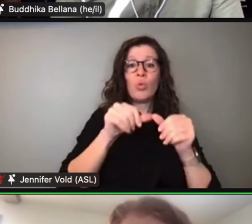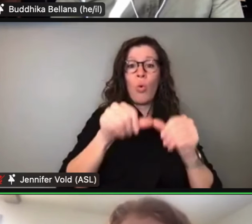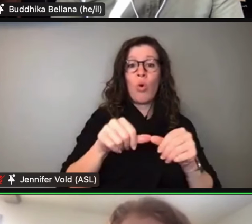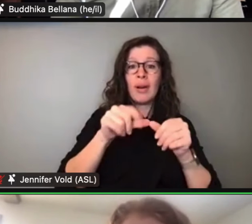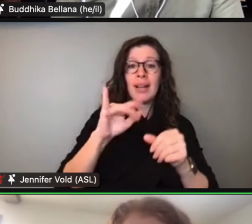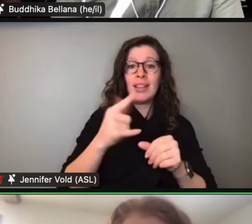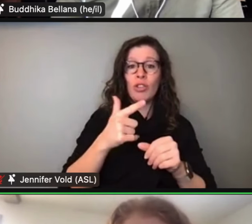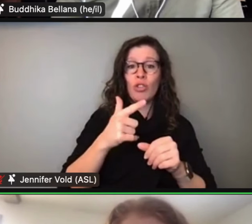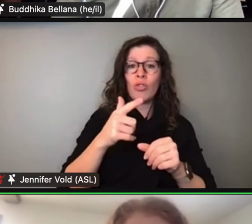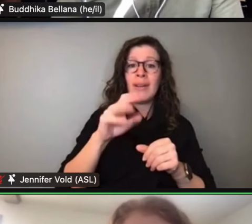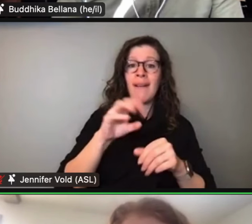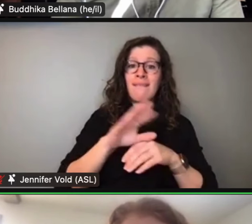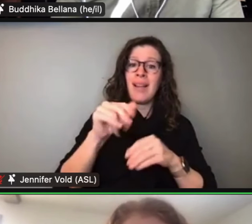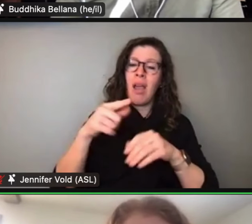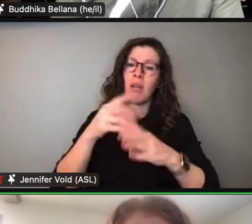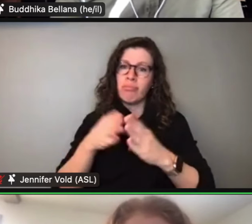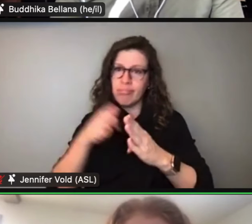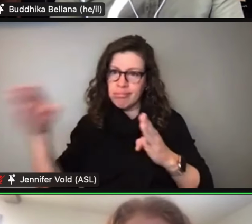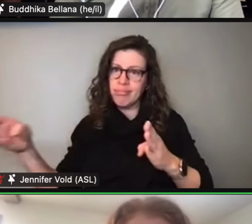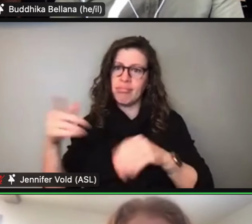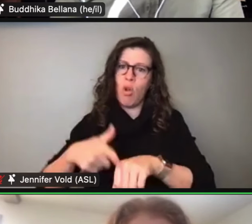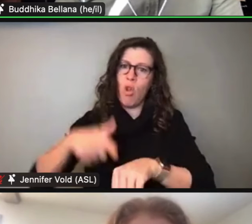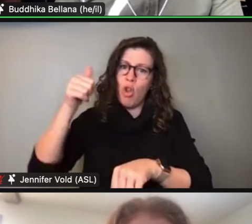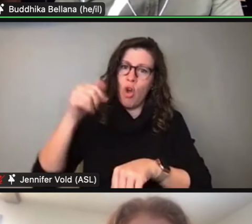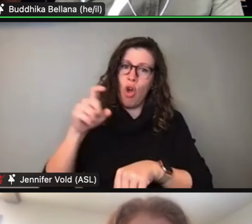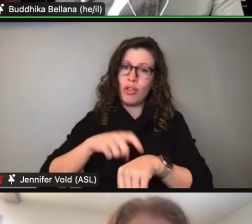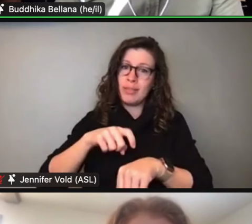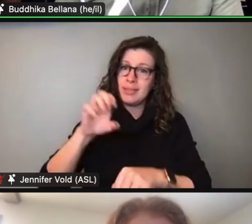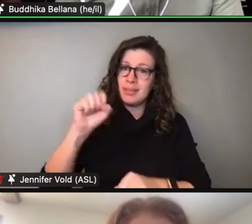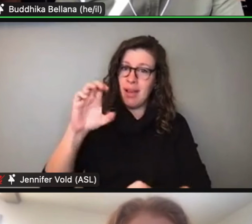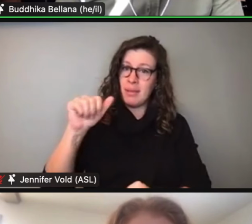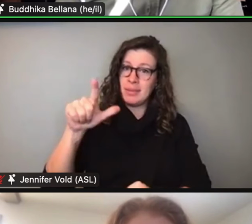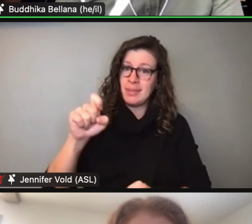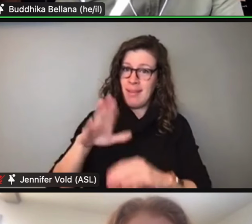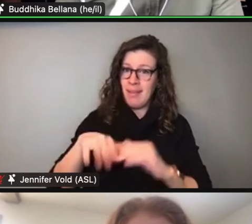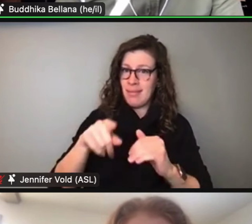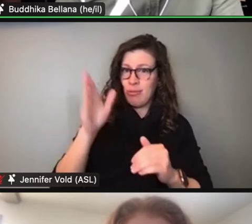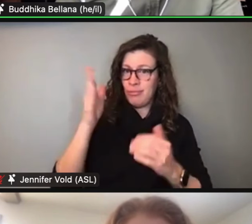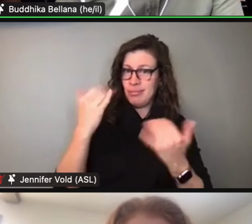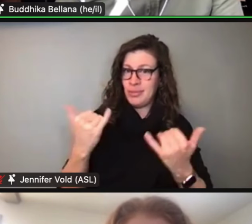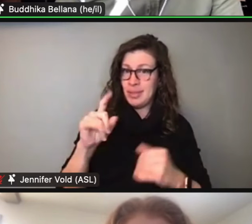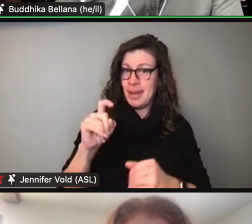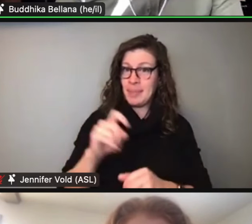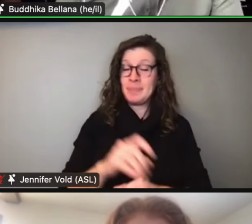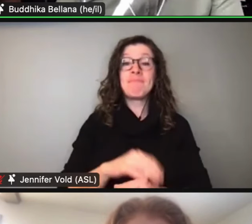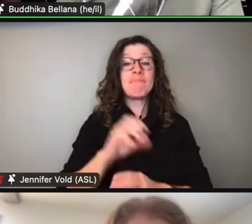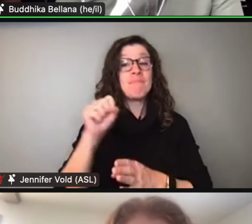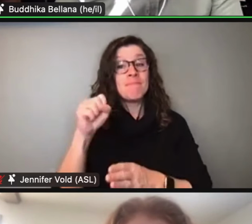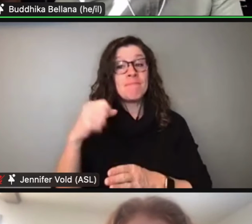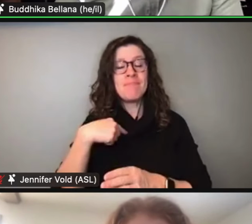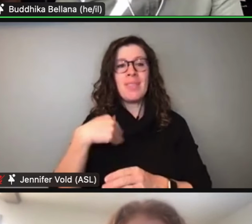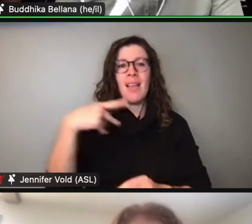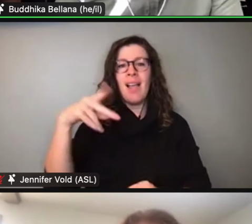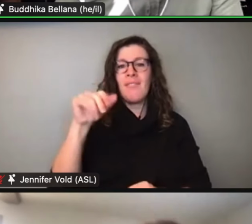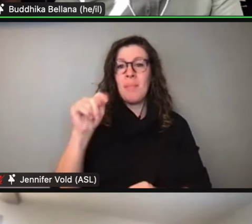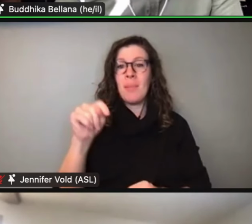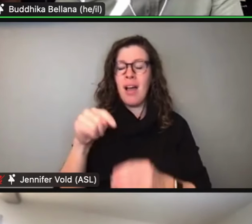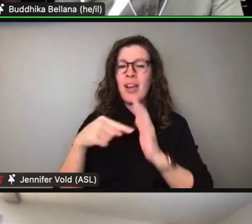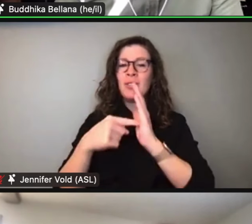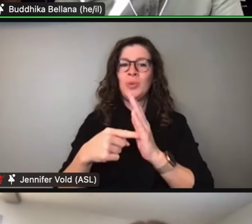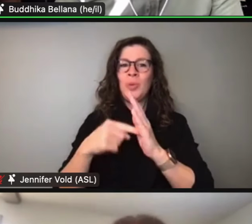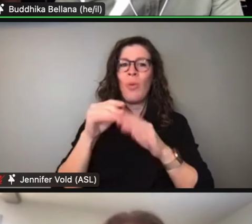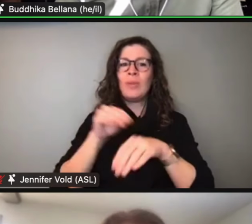scale than what you presented today? Yeah, actually, I have like a plot that shows the effect kind of windowed over